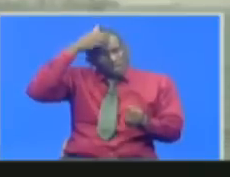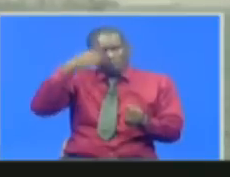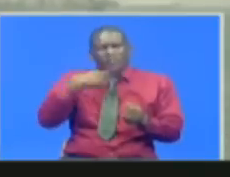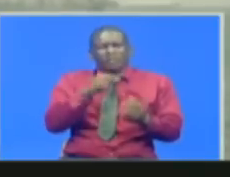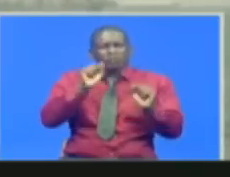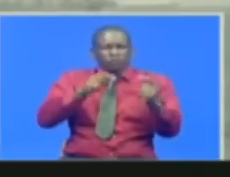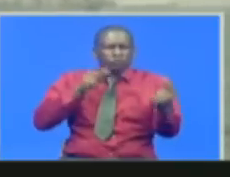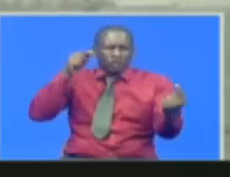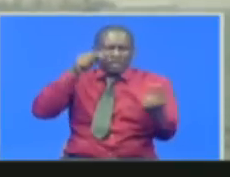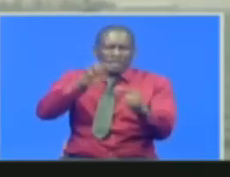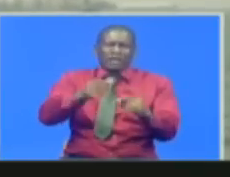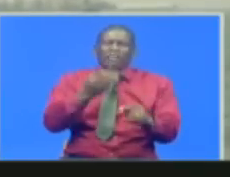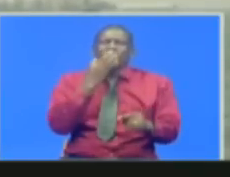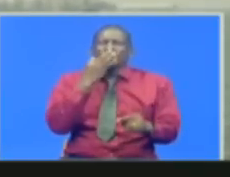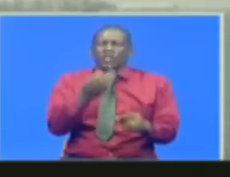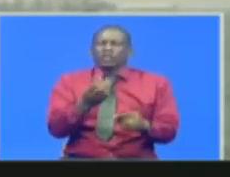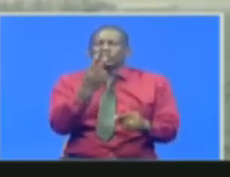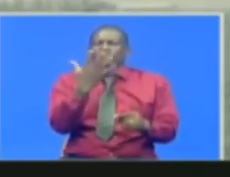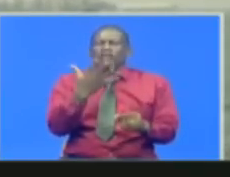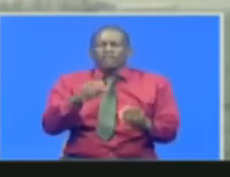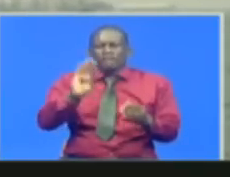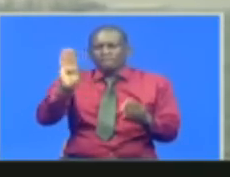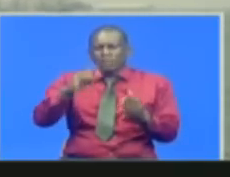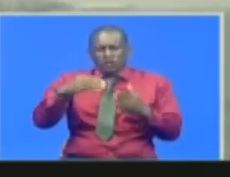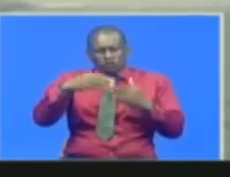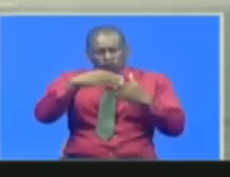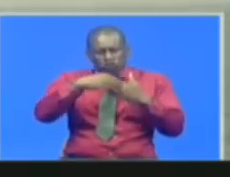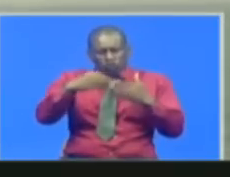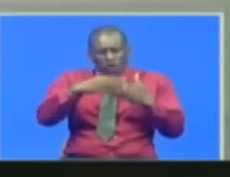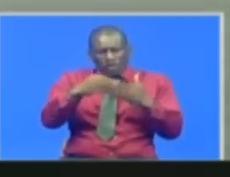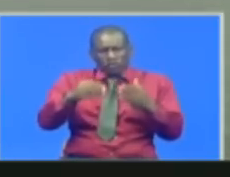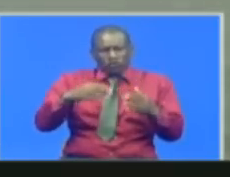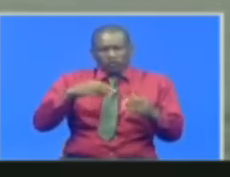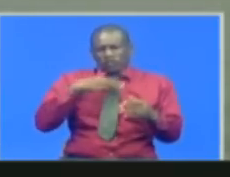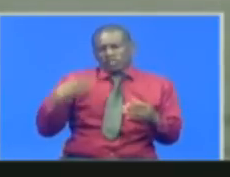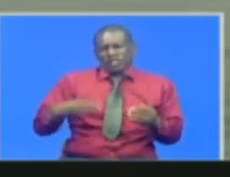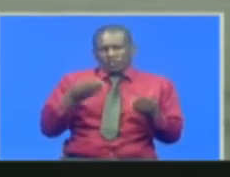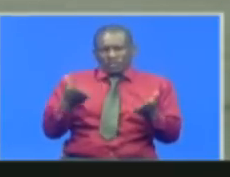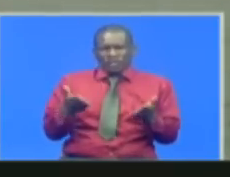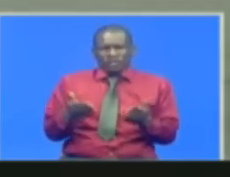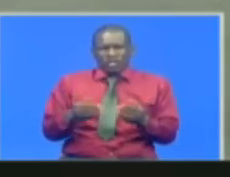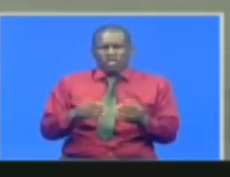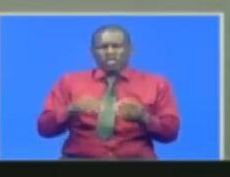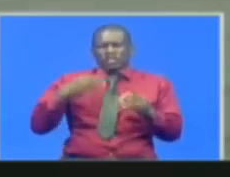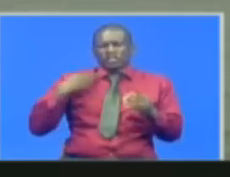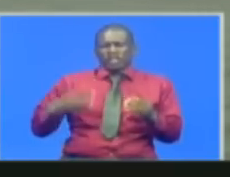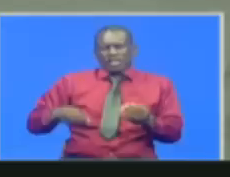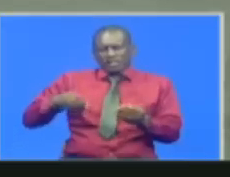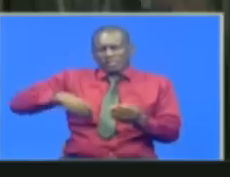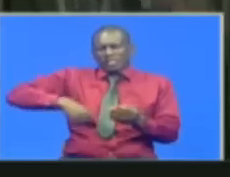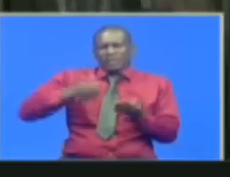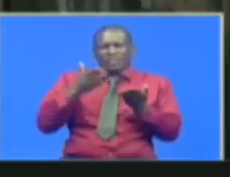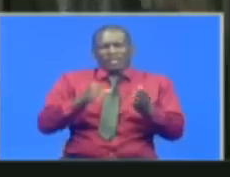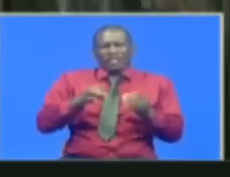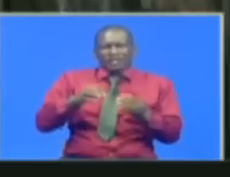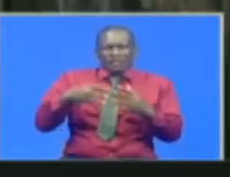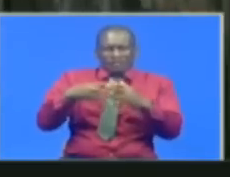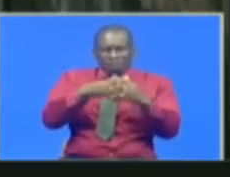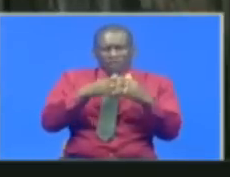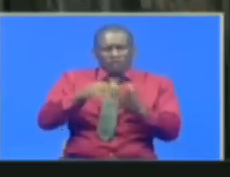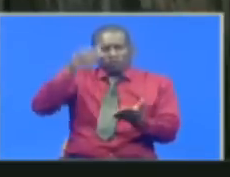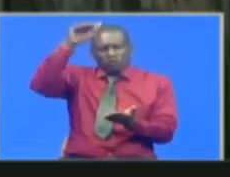another $325 billion worth of Chinese goods in the short term. Chinese exports to the U.S. in March fell